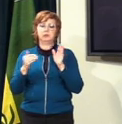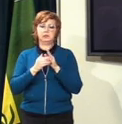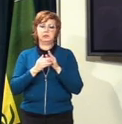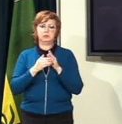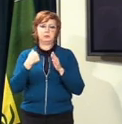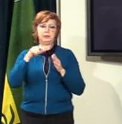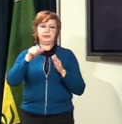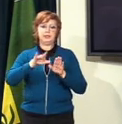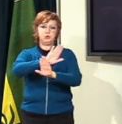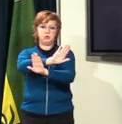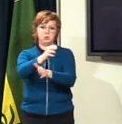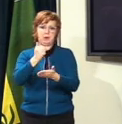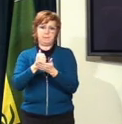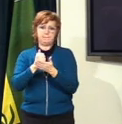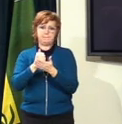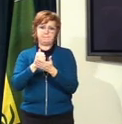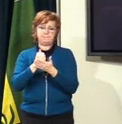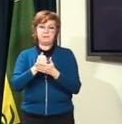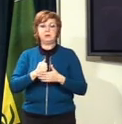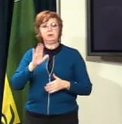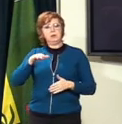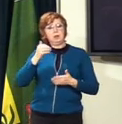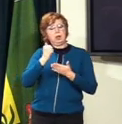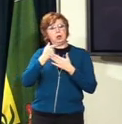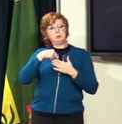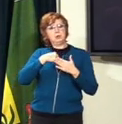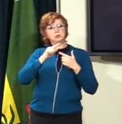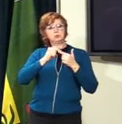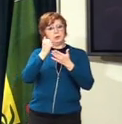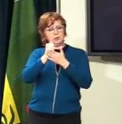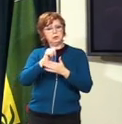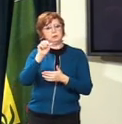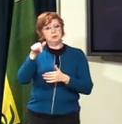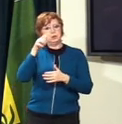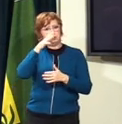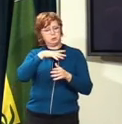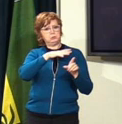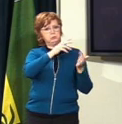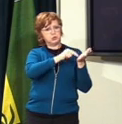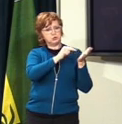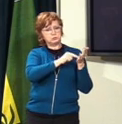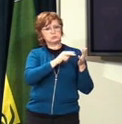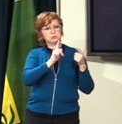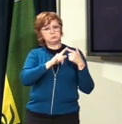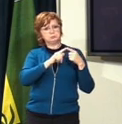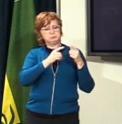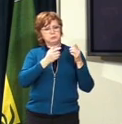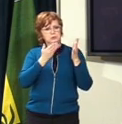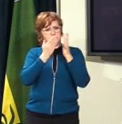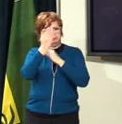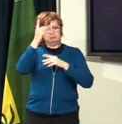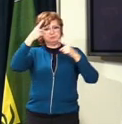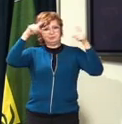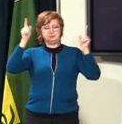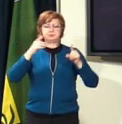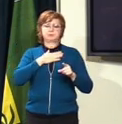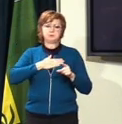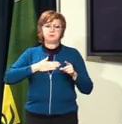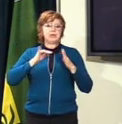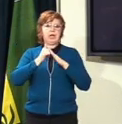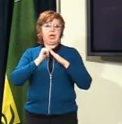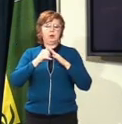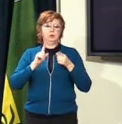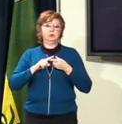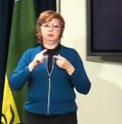Help us help Andrea and the thousands of patients, families, and healthcare workers across this province in the middle of this storm. Shrink your bubbles as small as